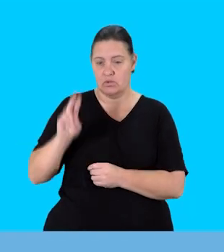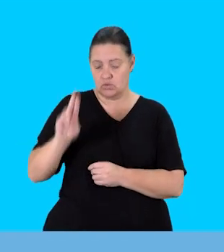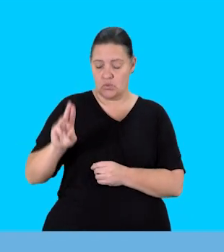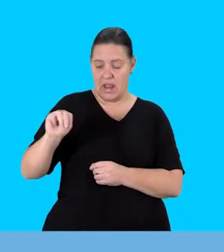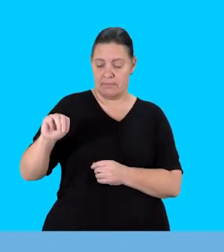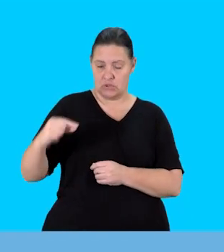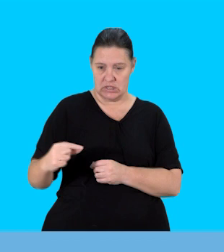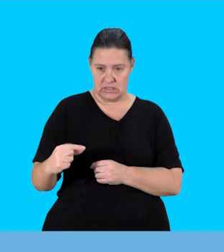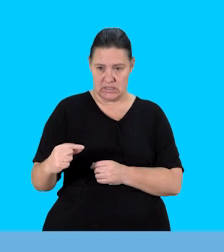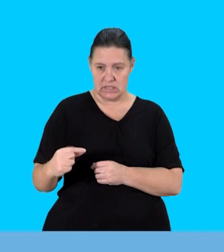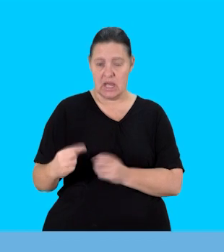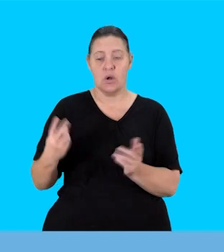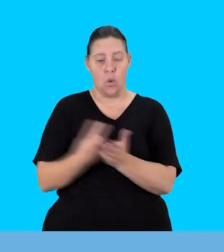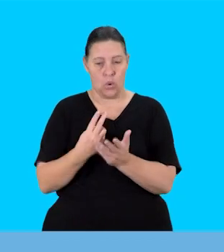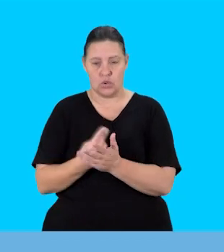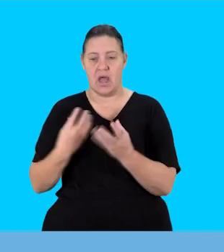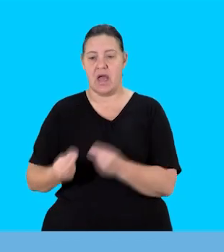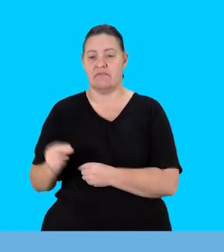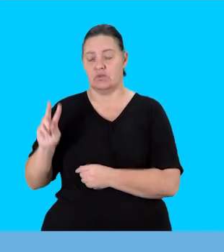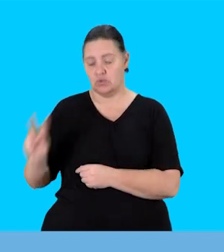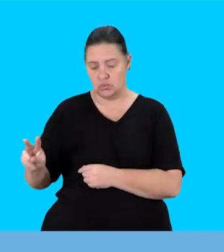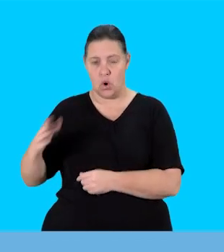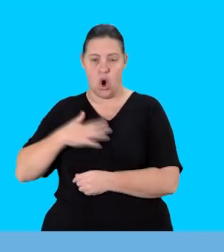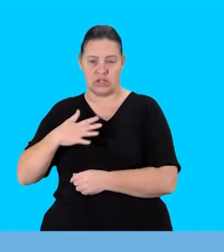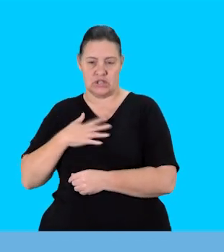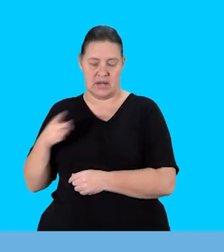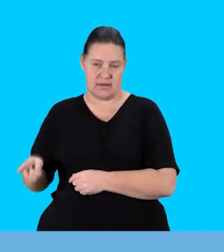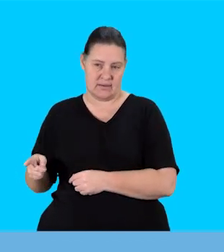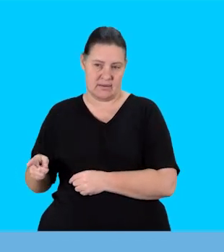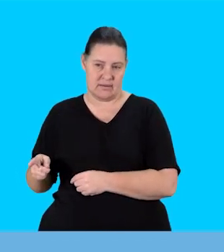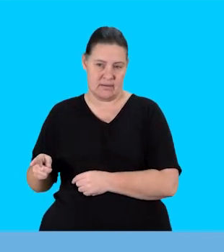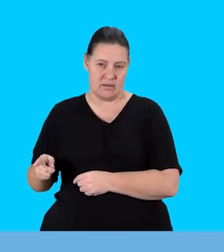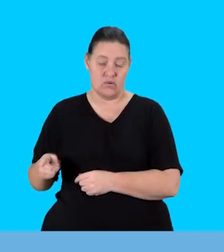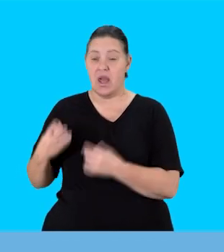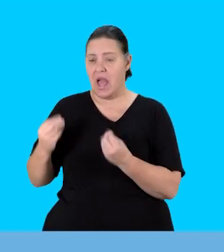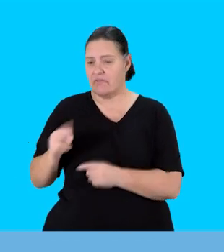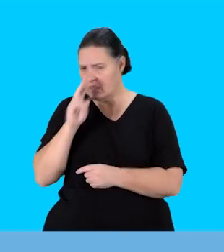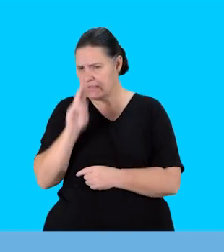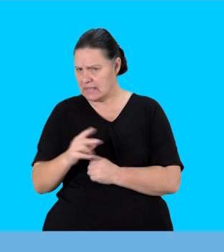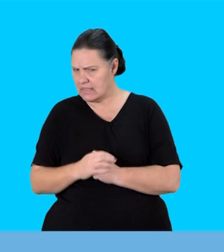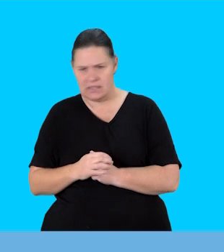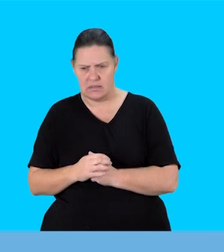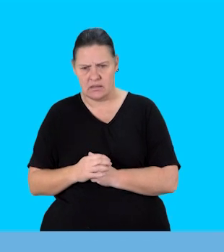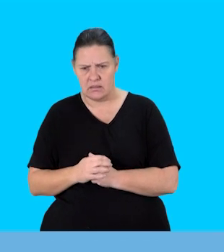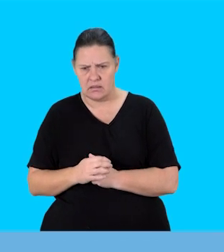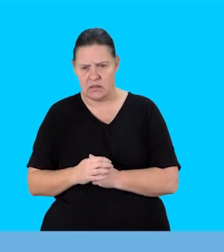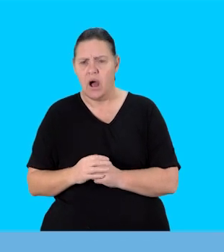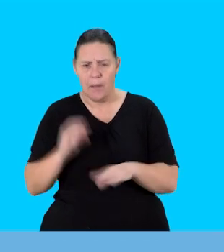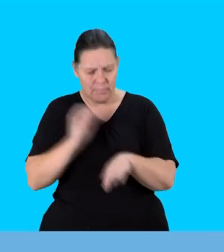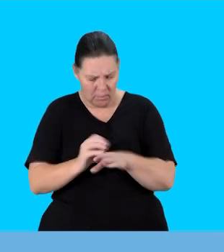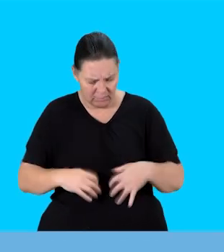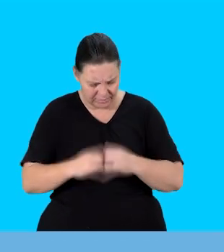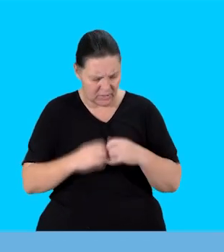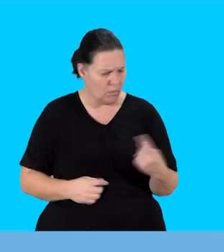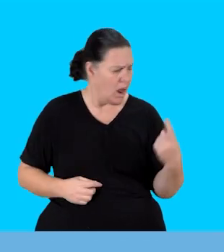2 magnesiums and also have 2 oxygen. So now that we have that, you're noticing that we are creating